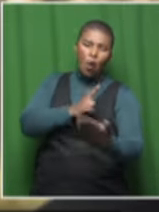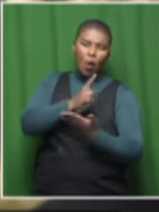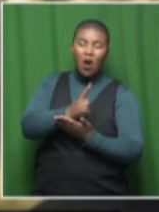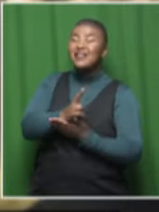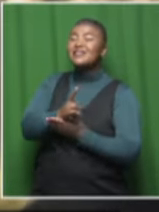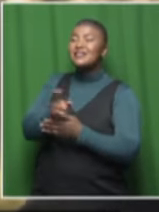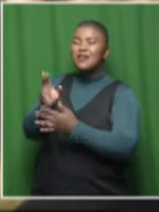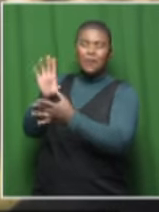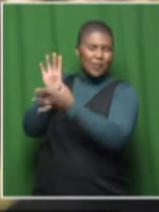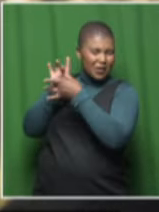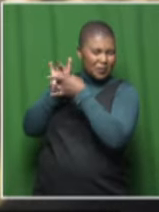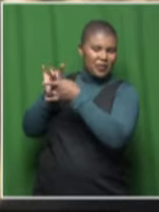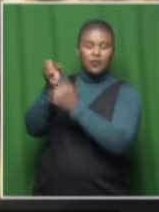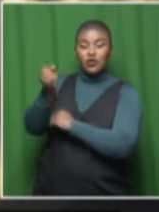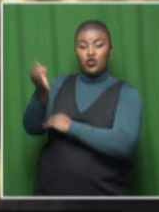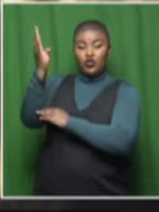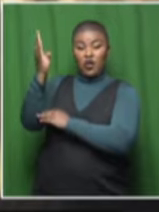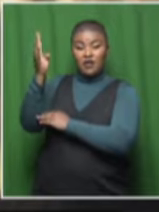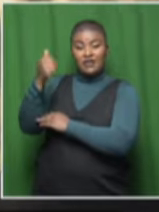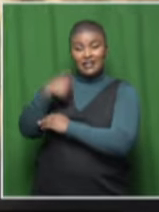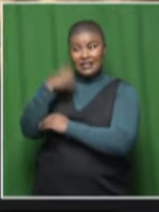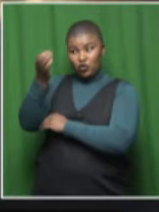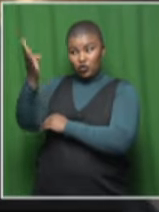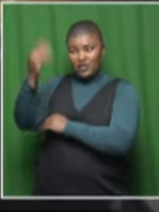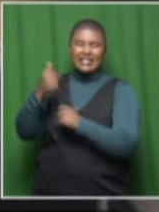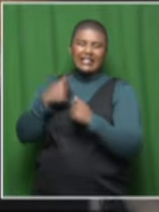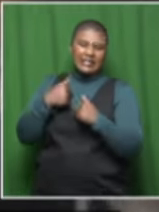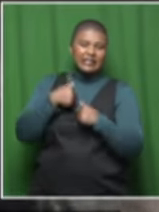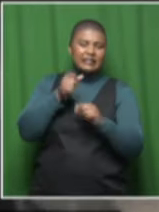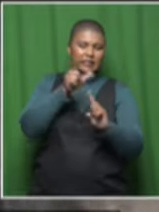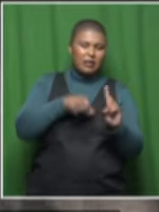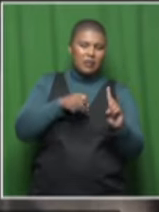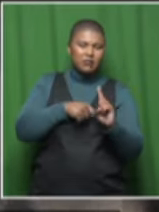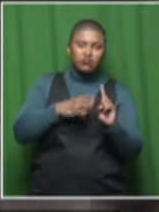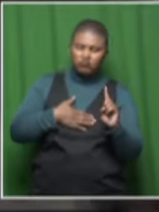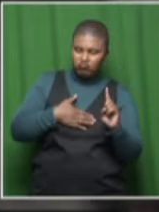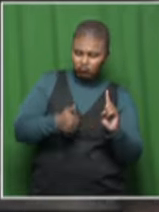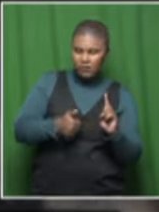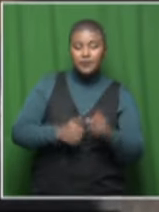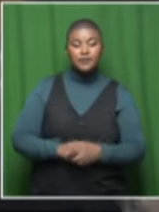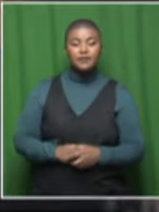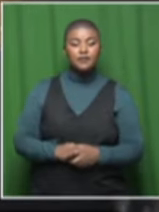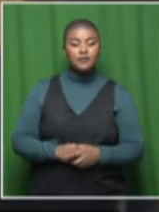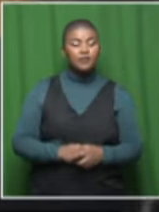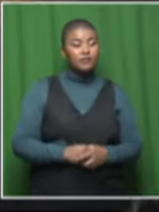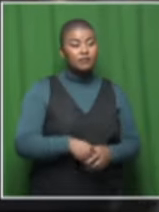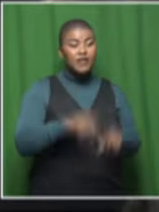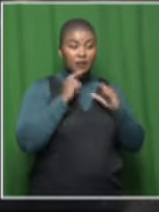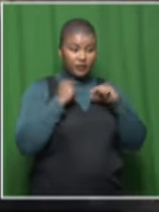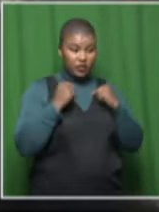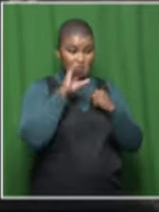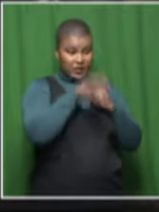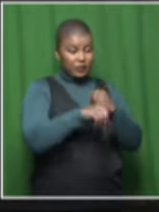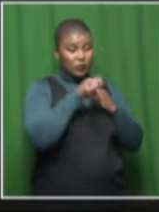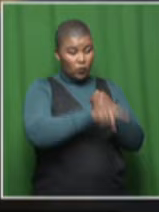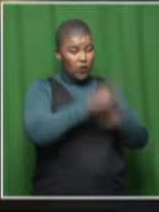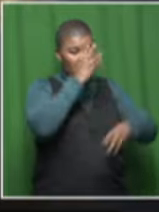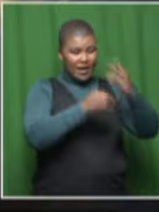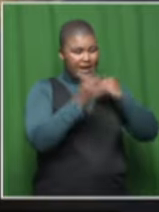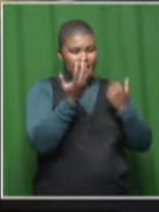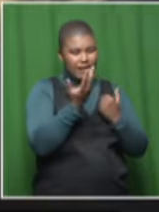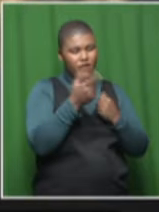likaNkulunkulu lokuthi uma sikuKristu siyidalwa ezintsha. Personally, Mfundisi Buthelezi, what have you learned from him?